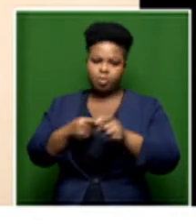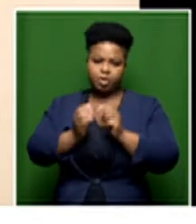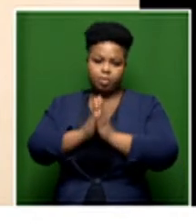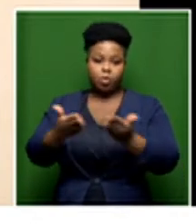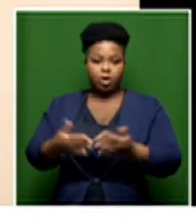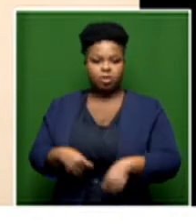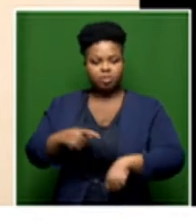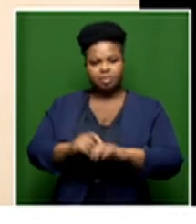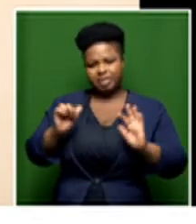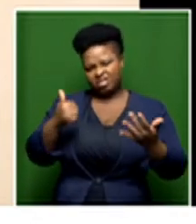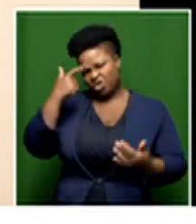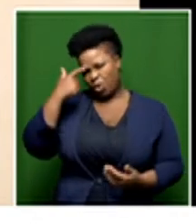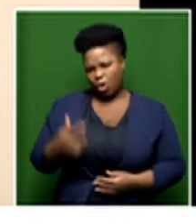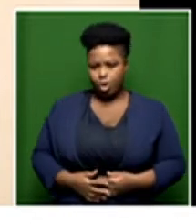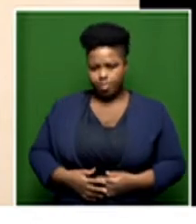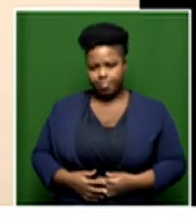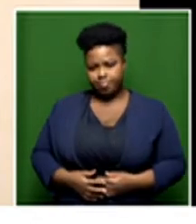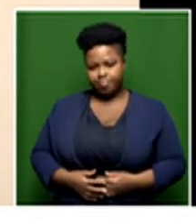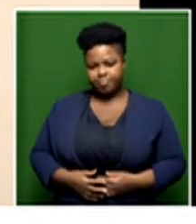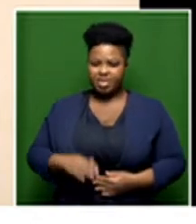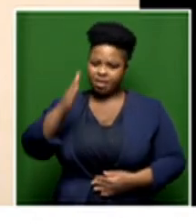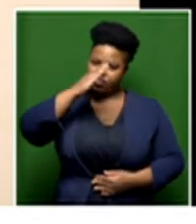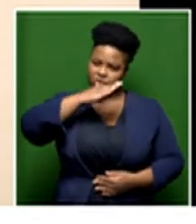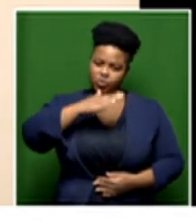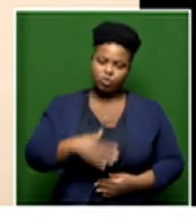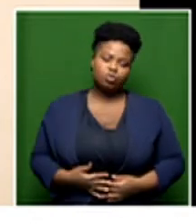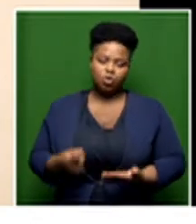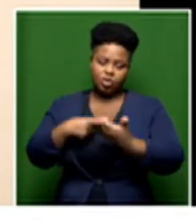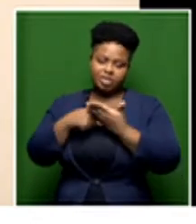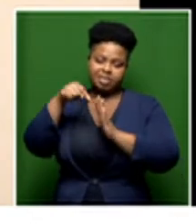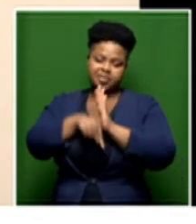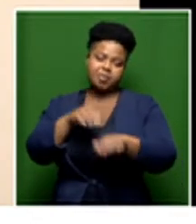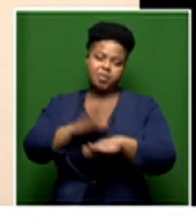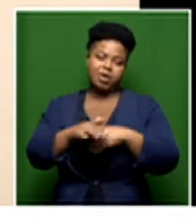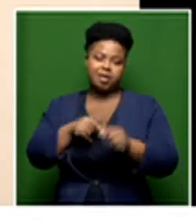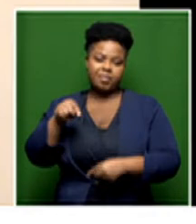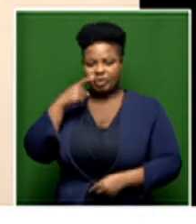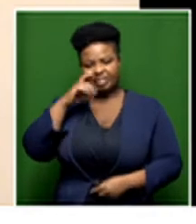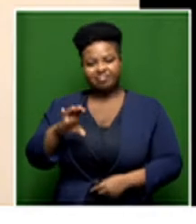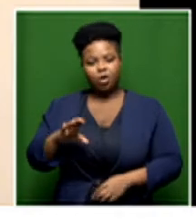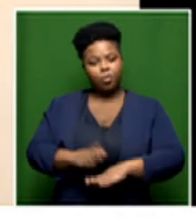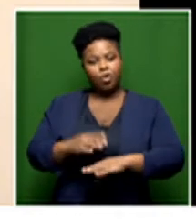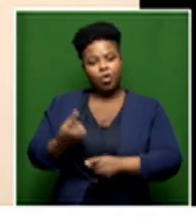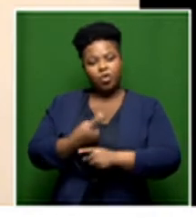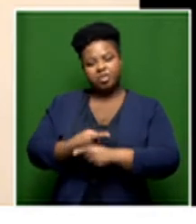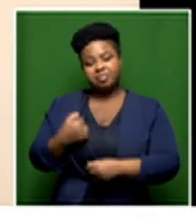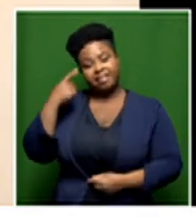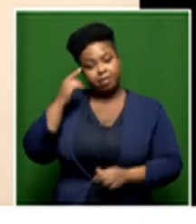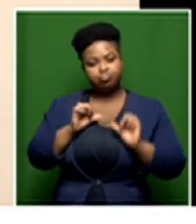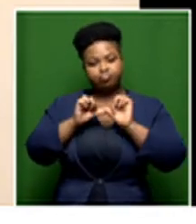at 6 p.m. And so we are deepening the conversations all the time. And I think we are on the right